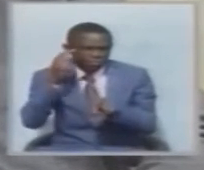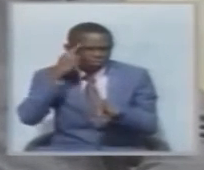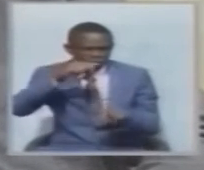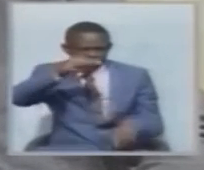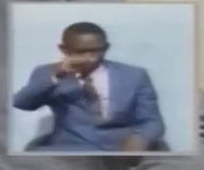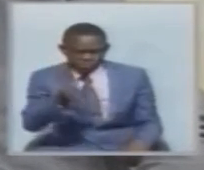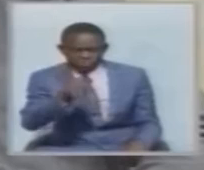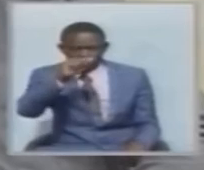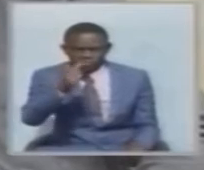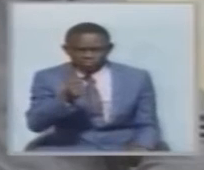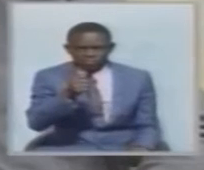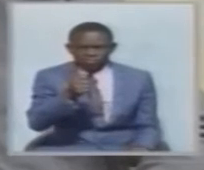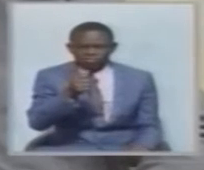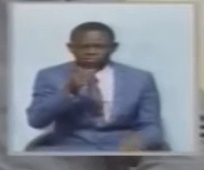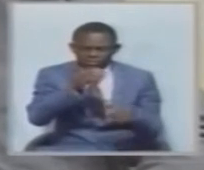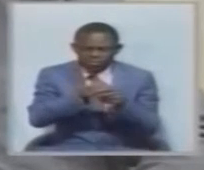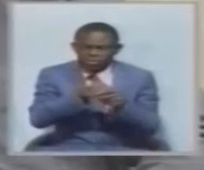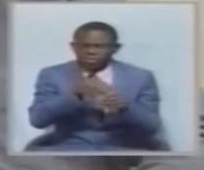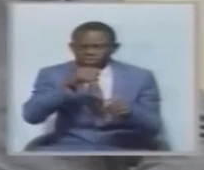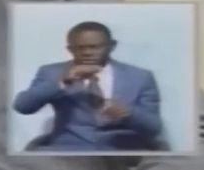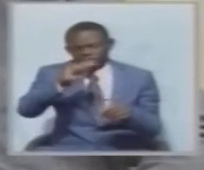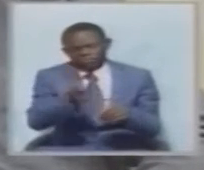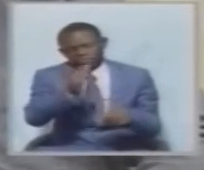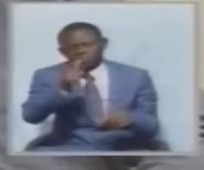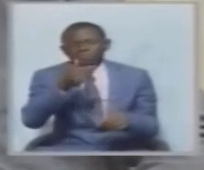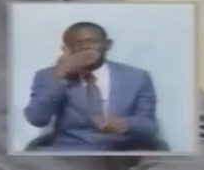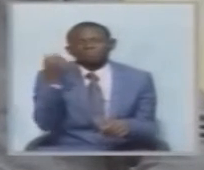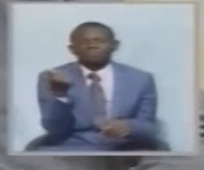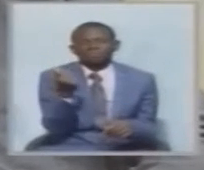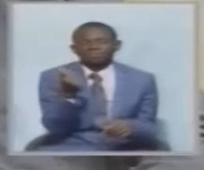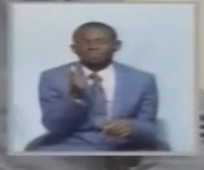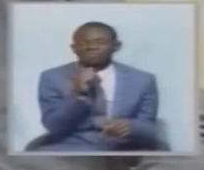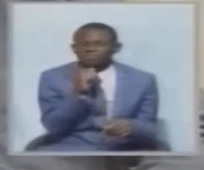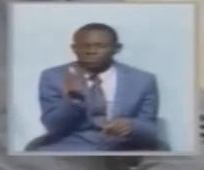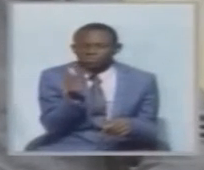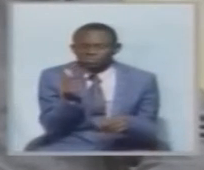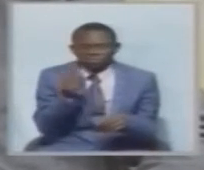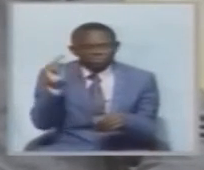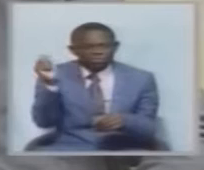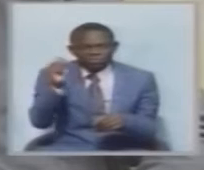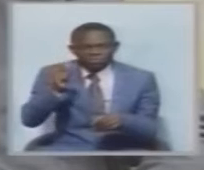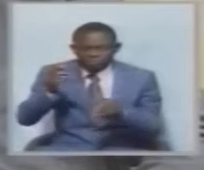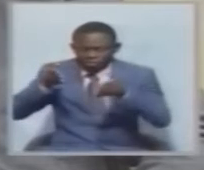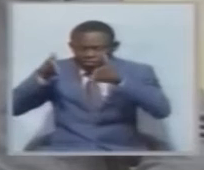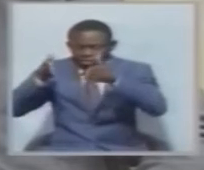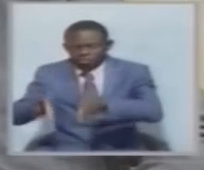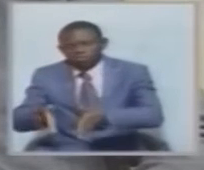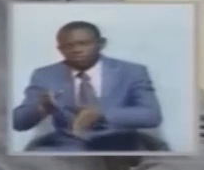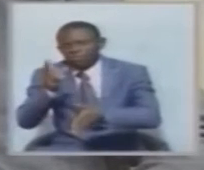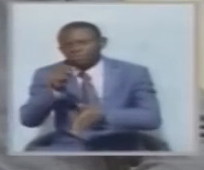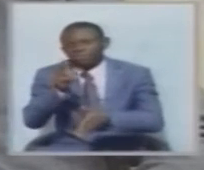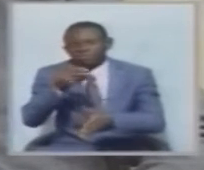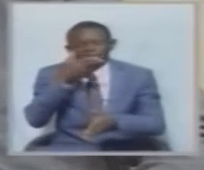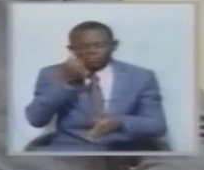I say, humane manner, as opposed to having, say, for instance, pit latrines. You can now ensure that you